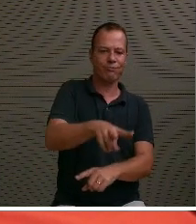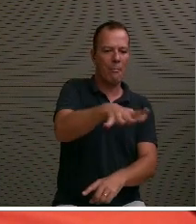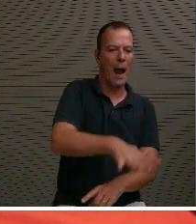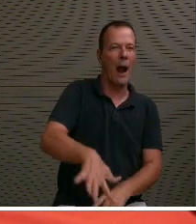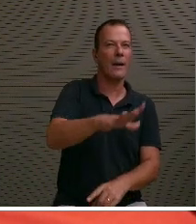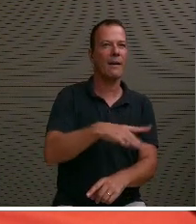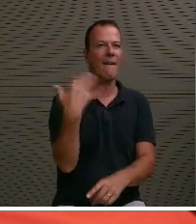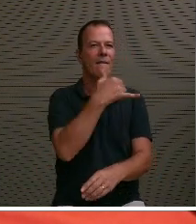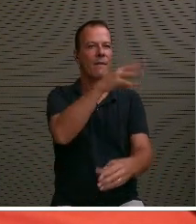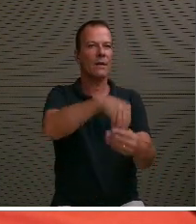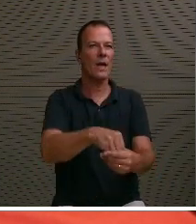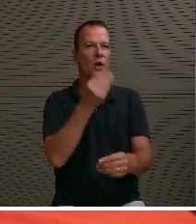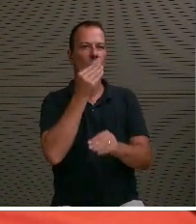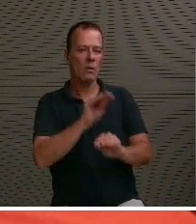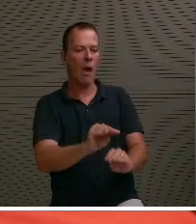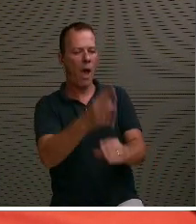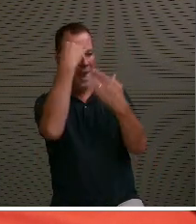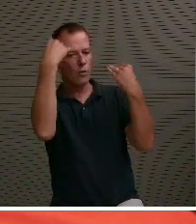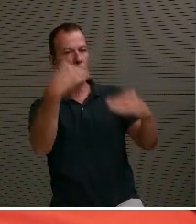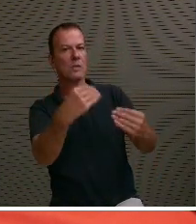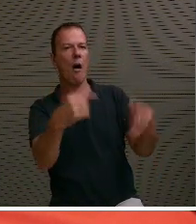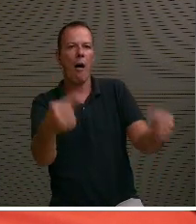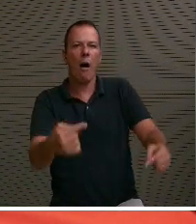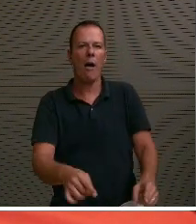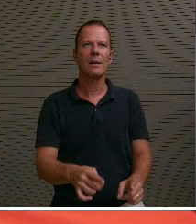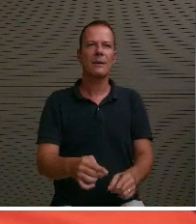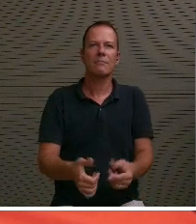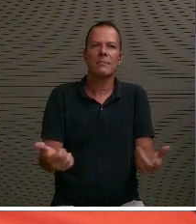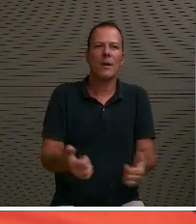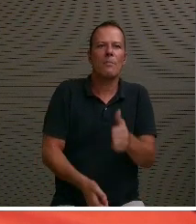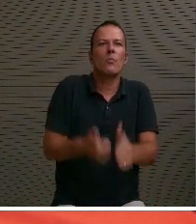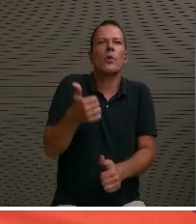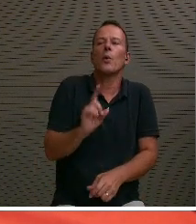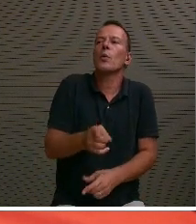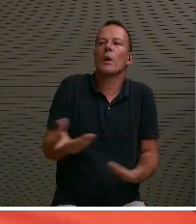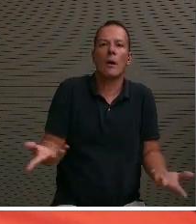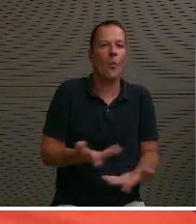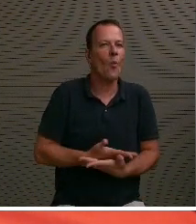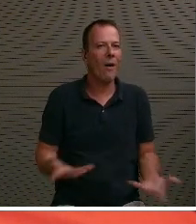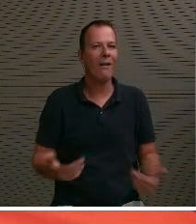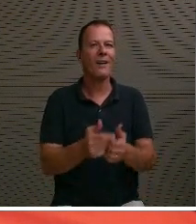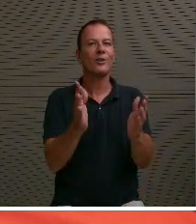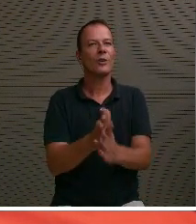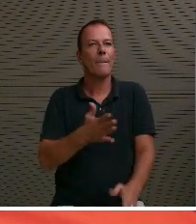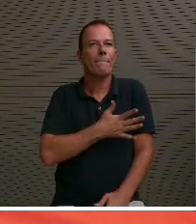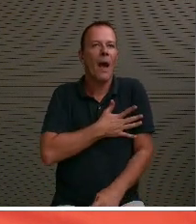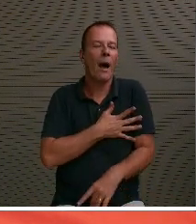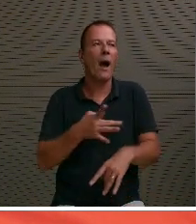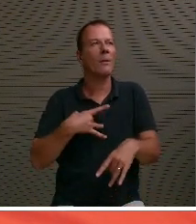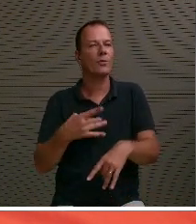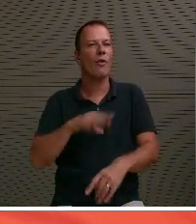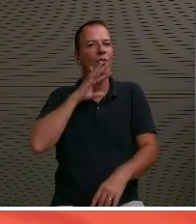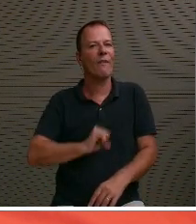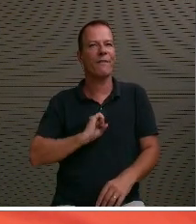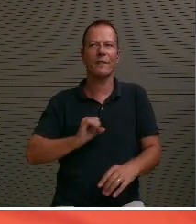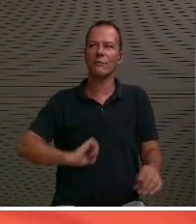they are happy, they are fed, they are educated. I mean, really, what's better than that? We all love our kids. All over the